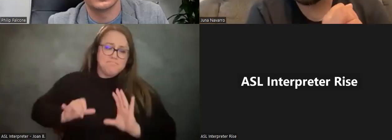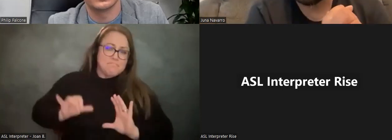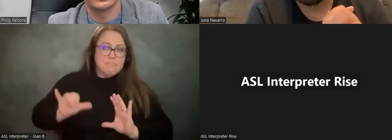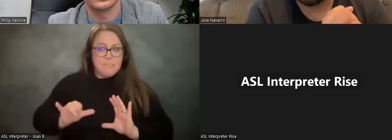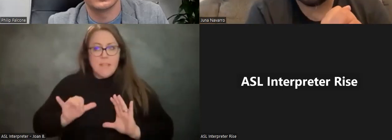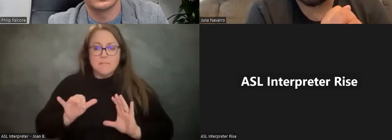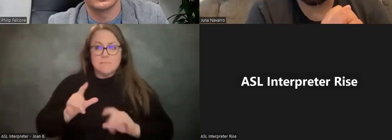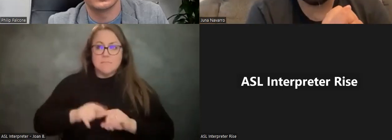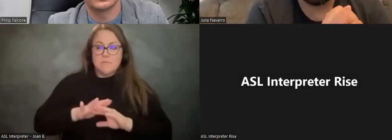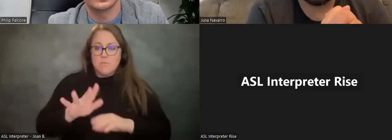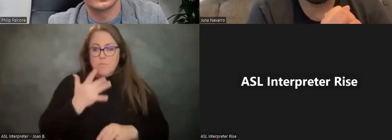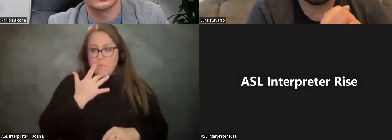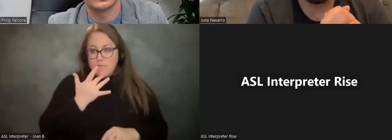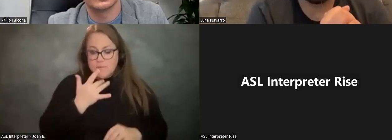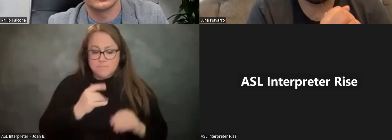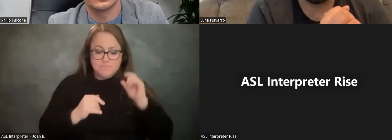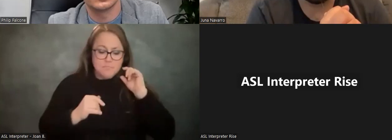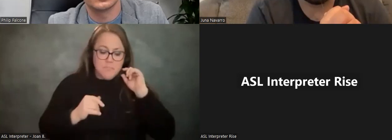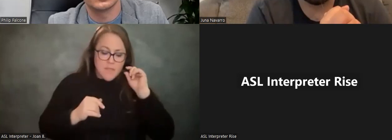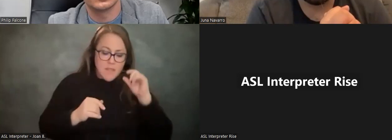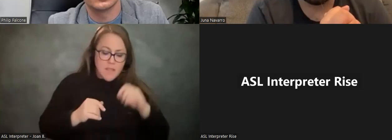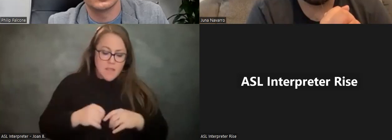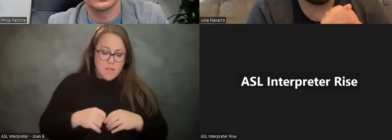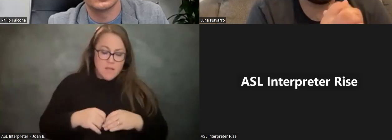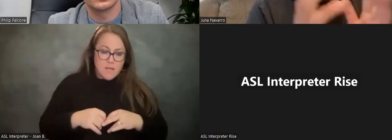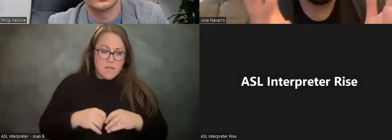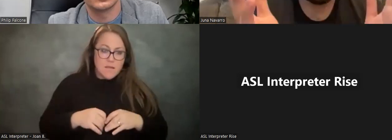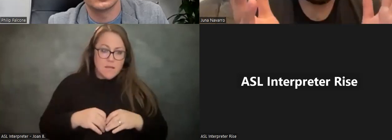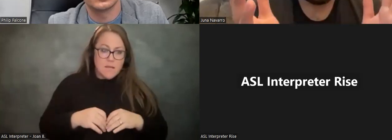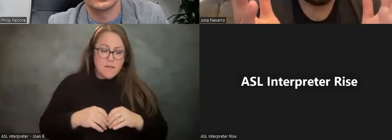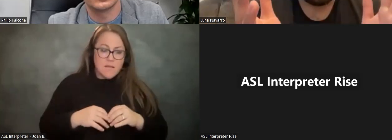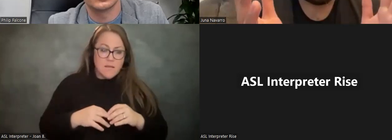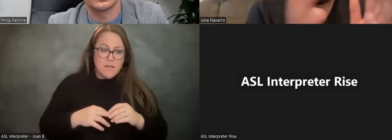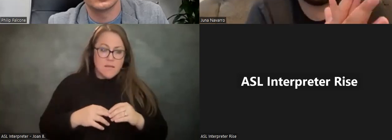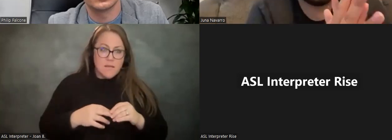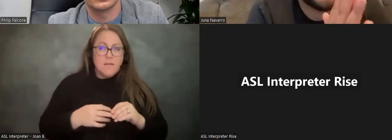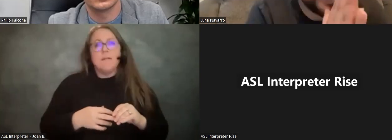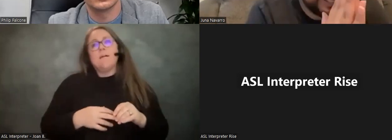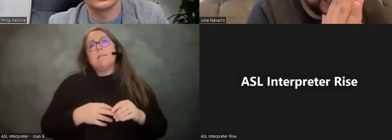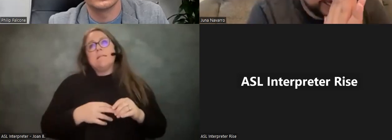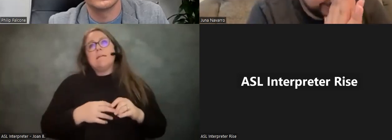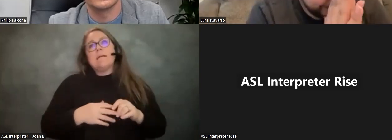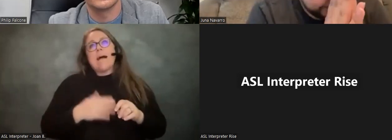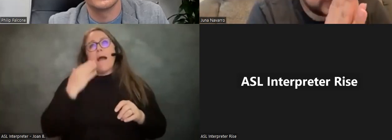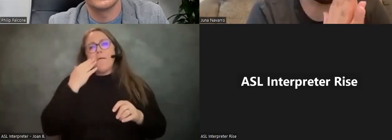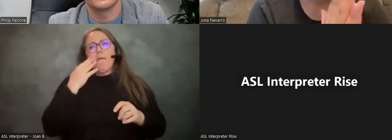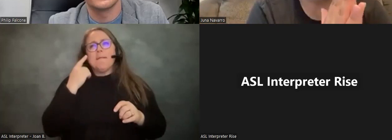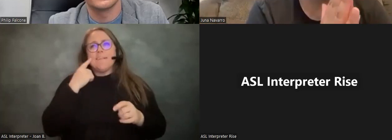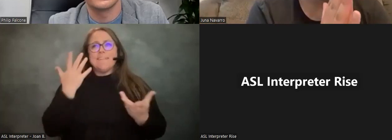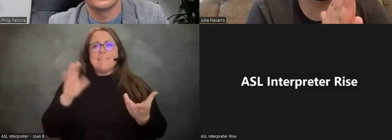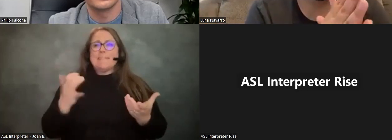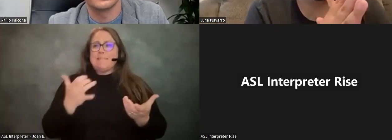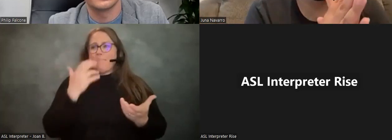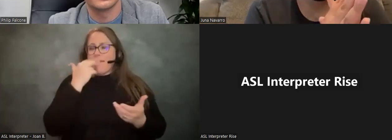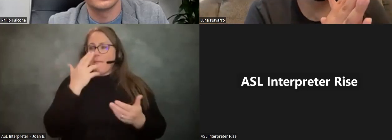I think it comes down to I know it sounds crazy to say, but